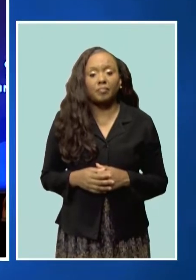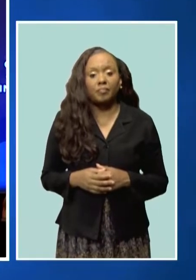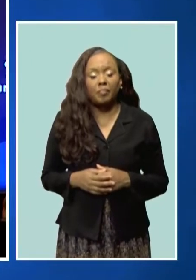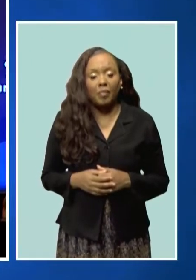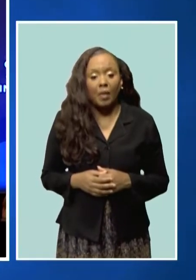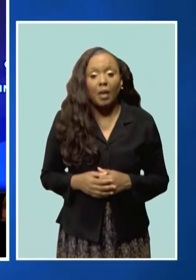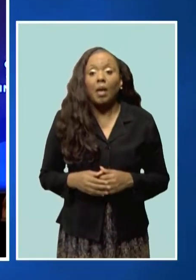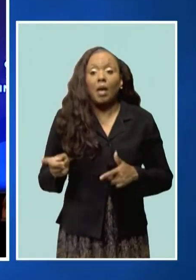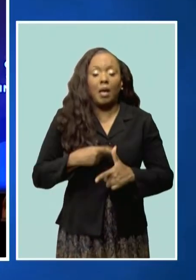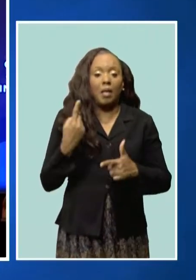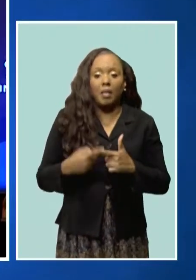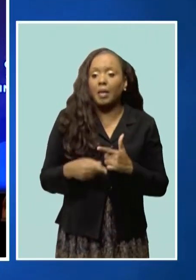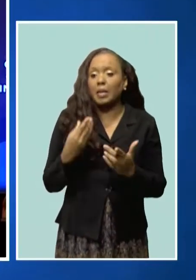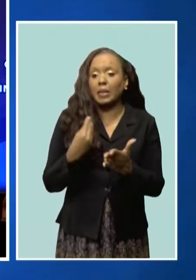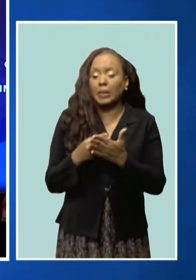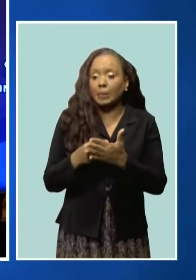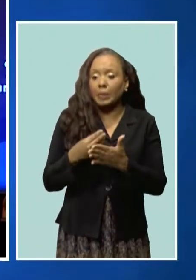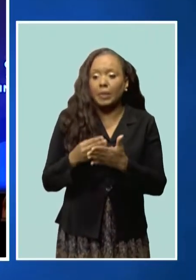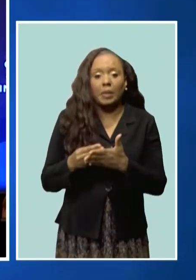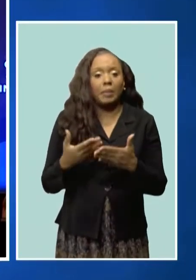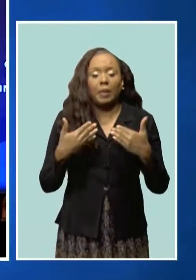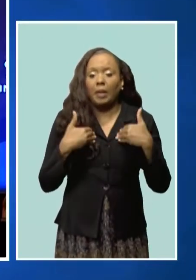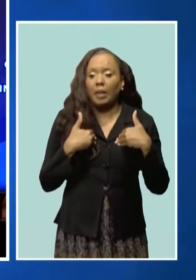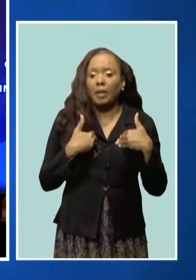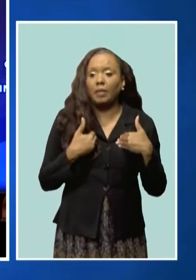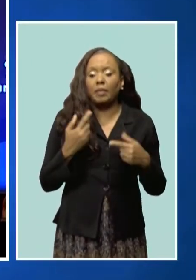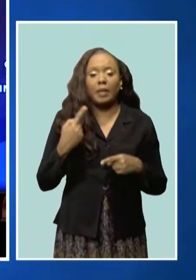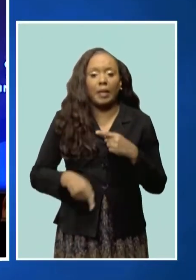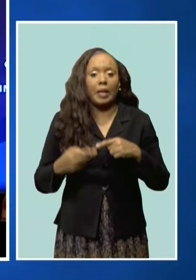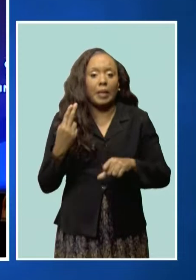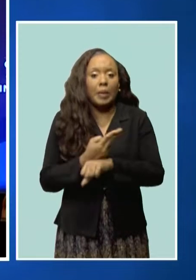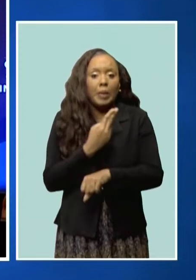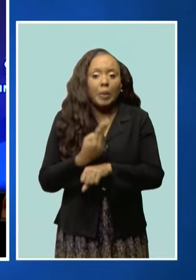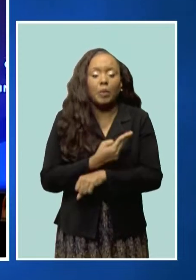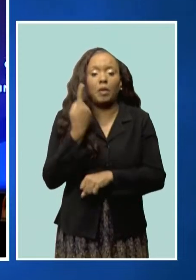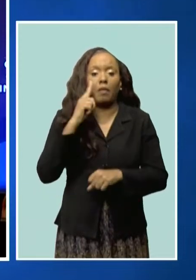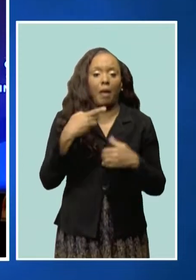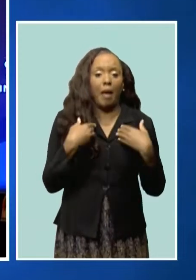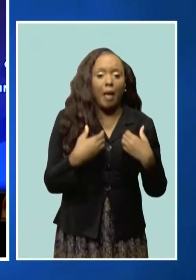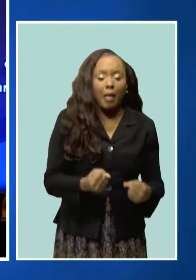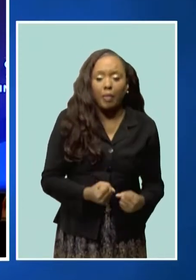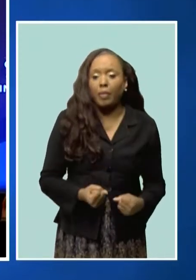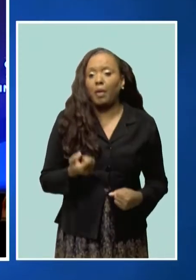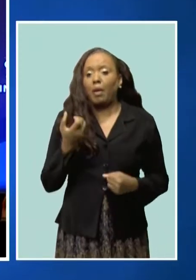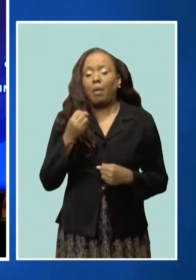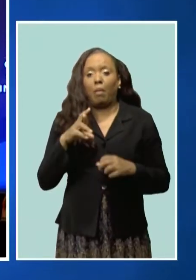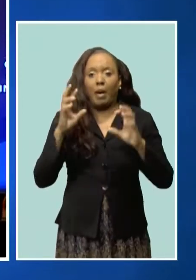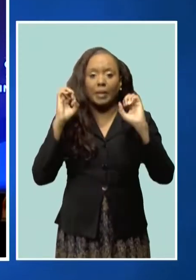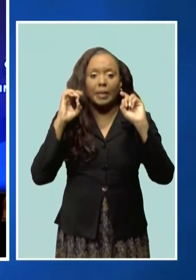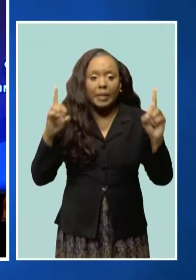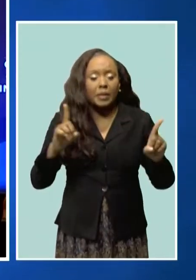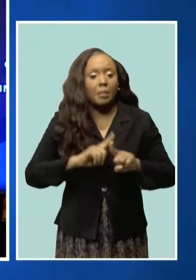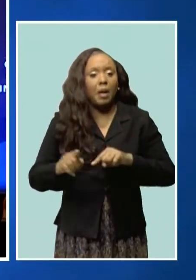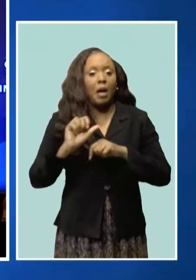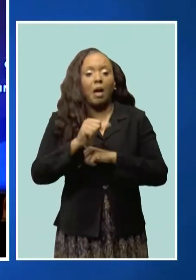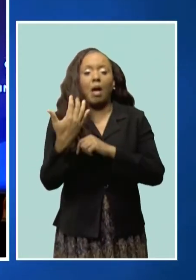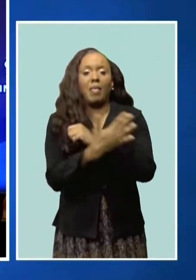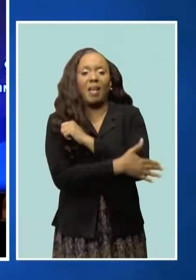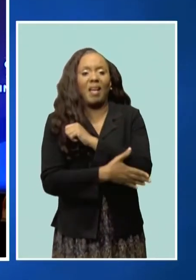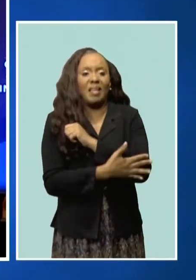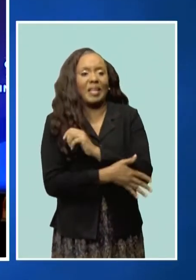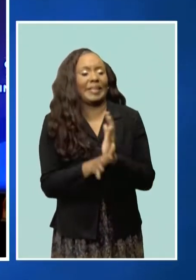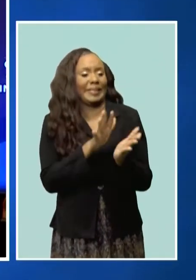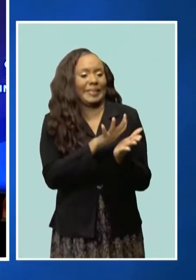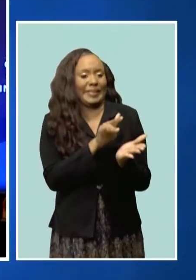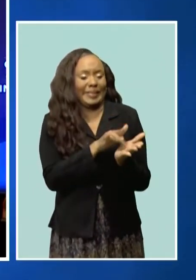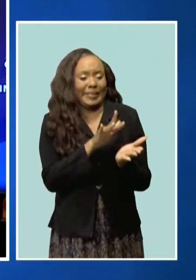and healthcare after centuries of underdevelopment by exploitation from other countries who, quite frankly, are